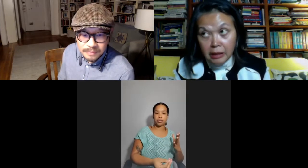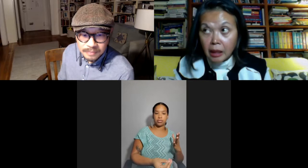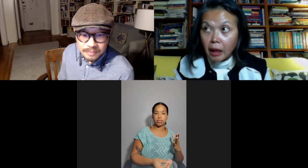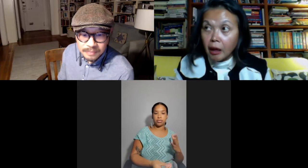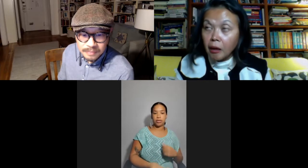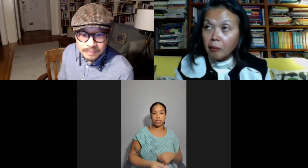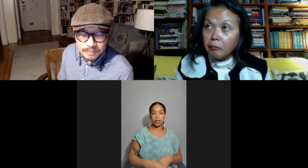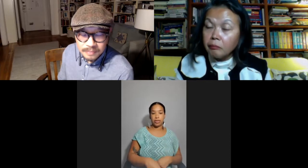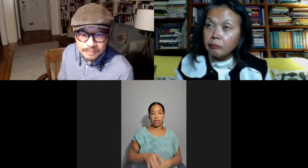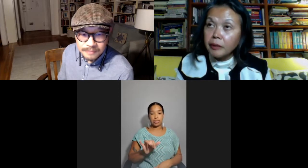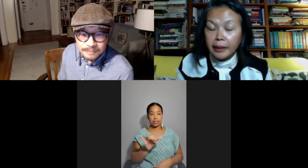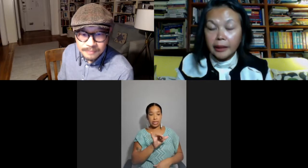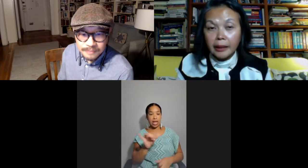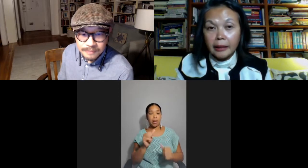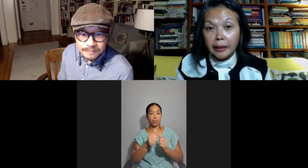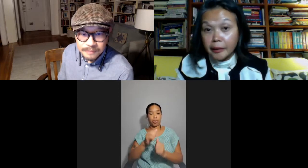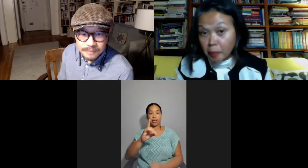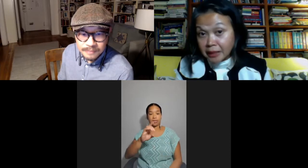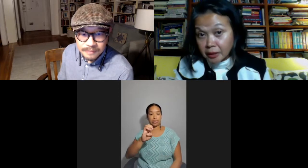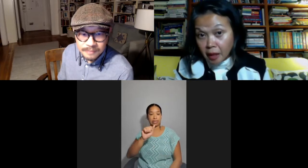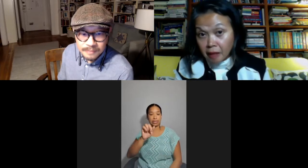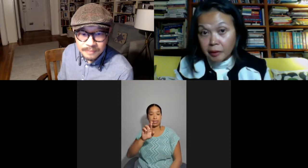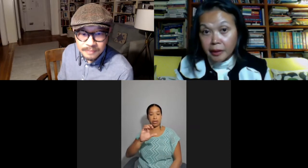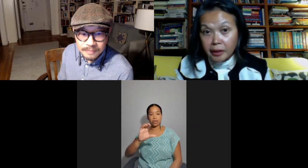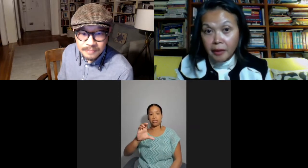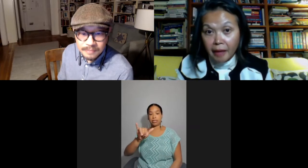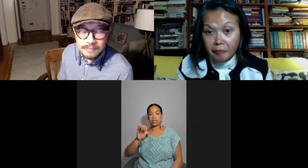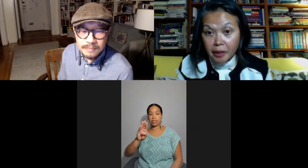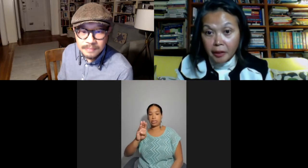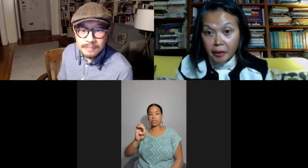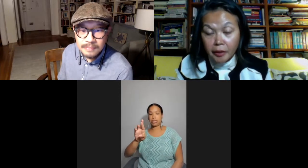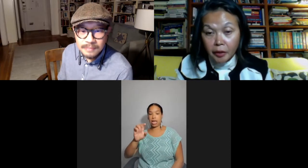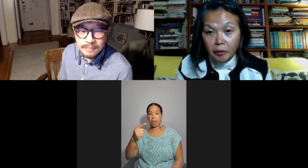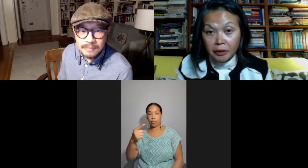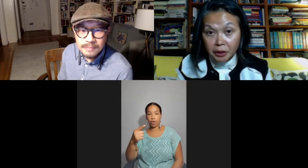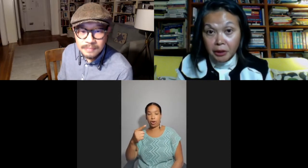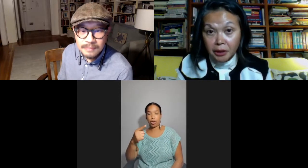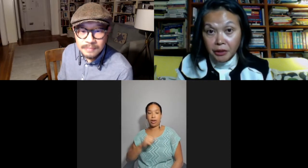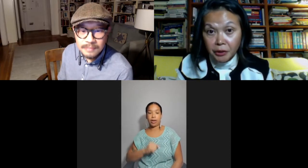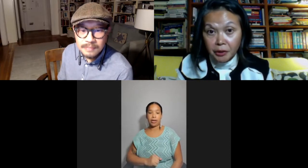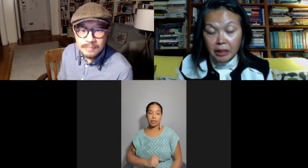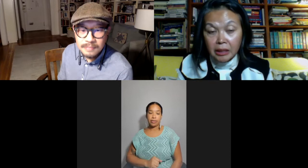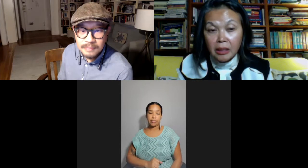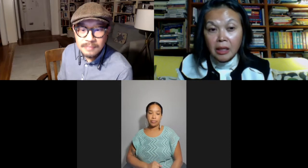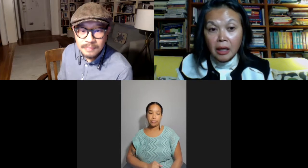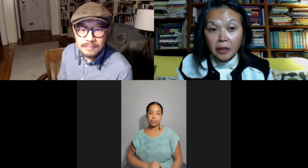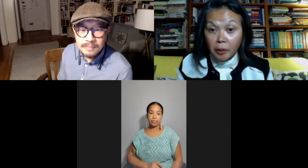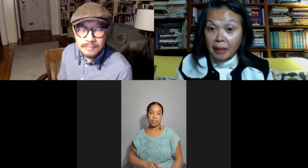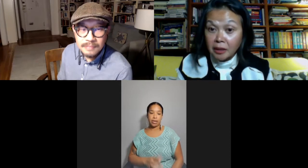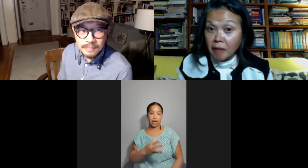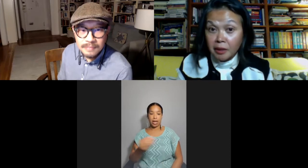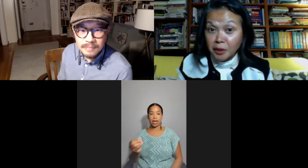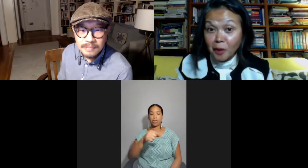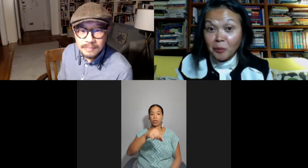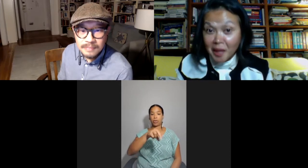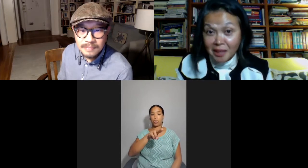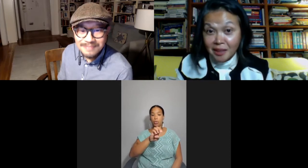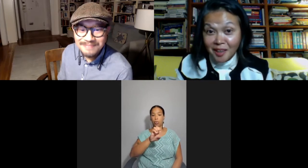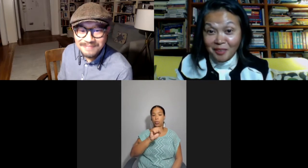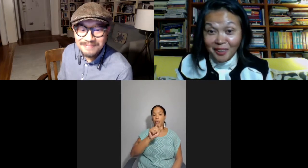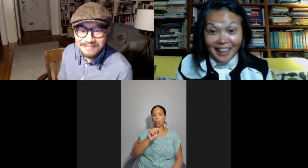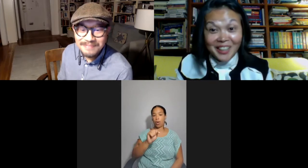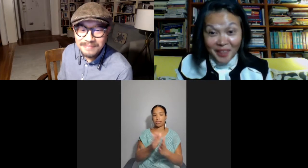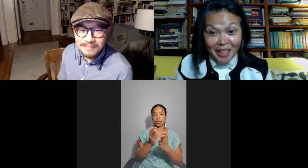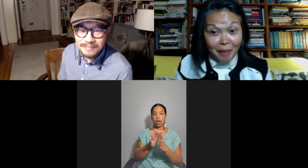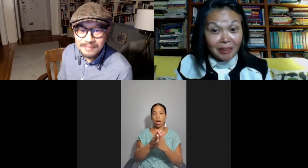definitely in the quest novel that you have here, in Search History. The quest novel is always a